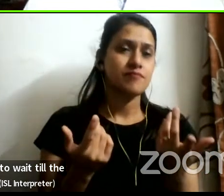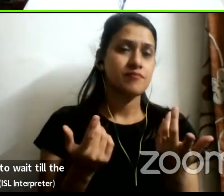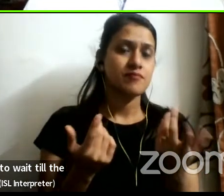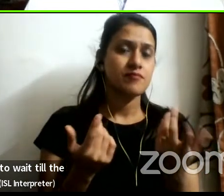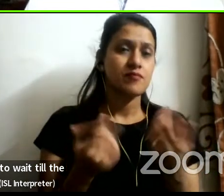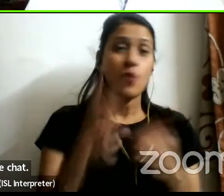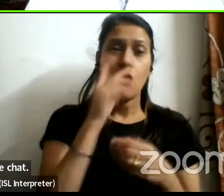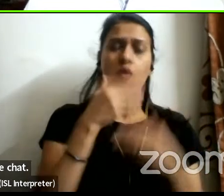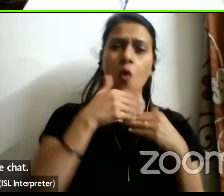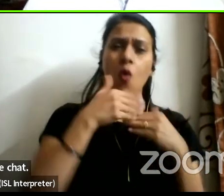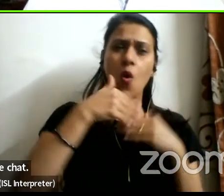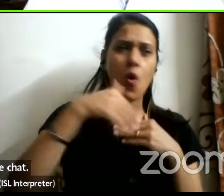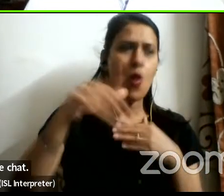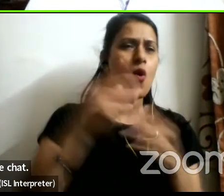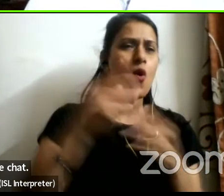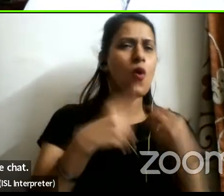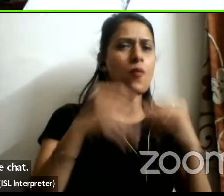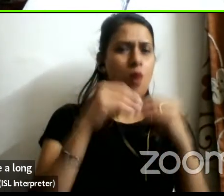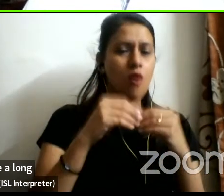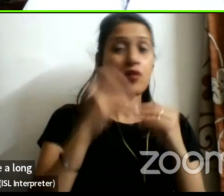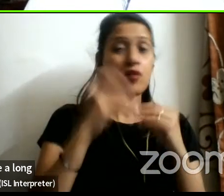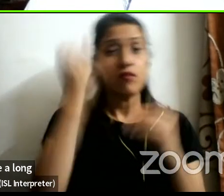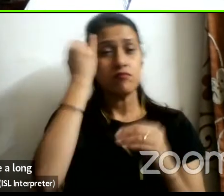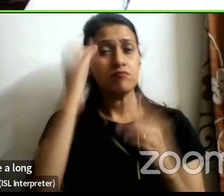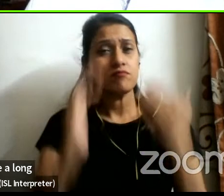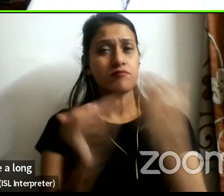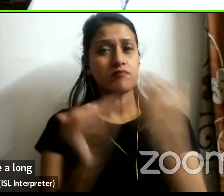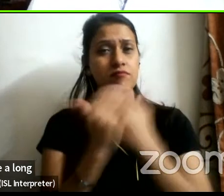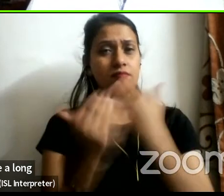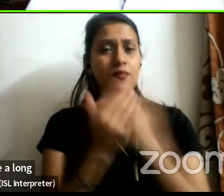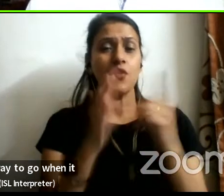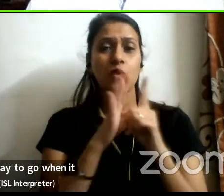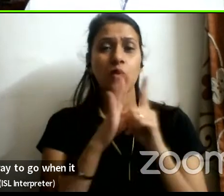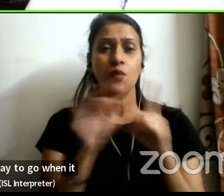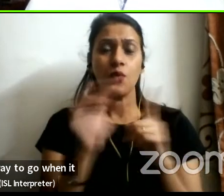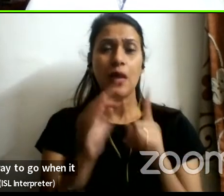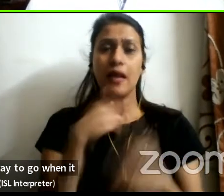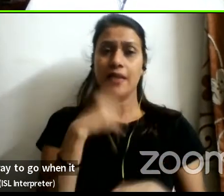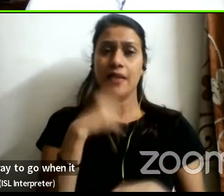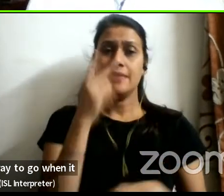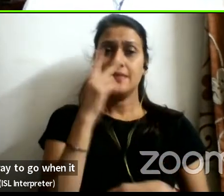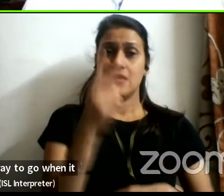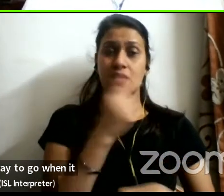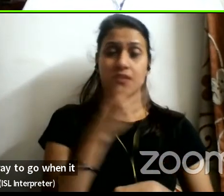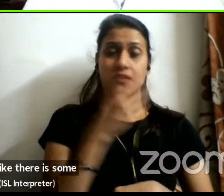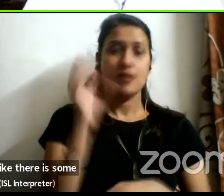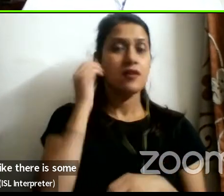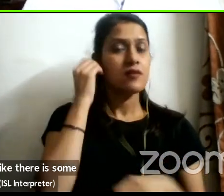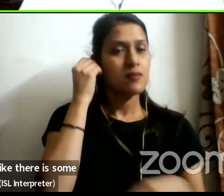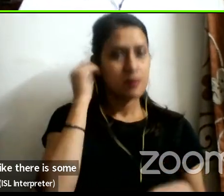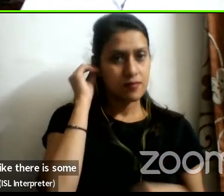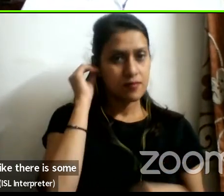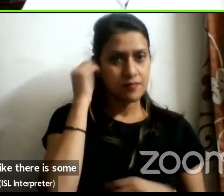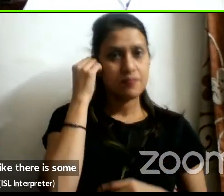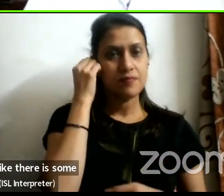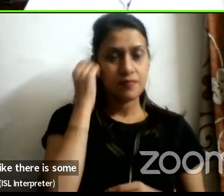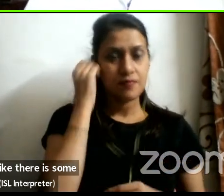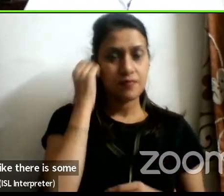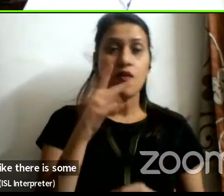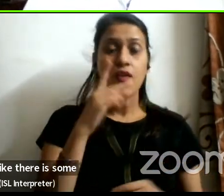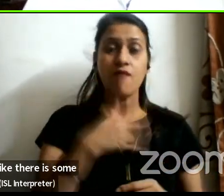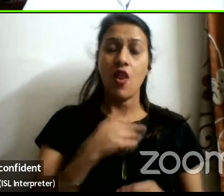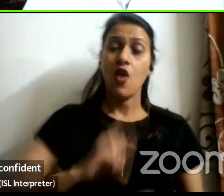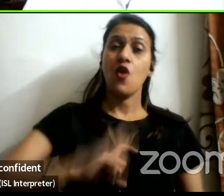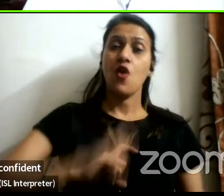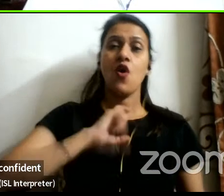way to go when it comes to innovation, though it seems like there is some green shoots. And we can feel confident